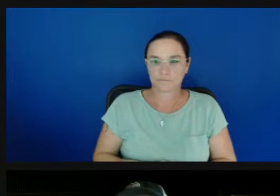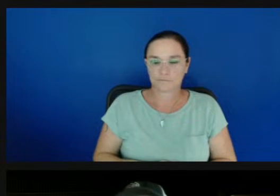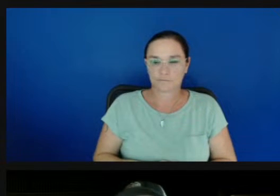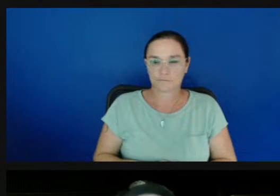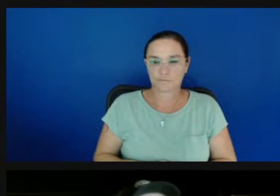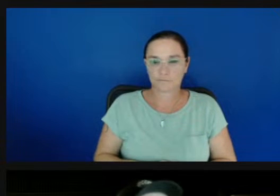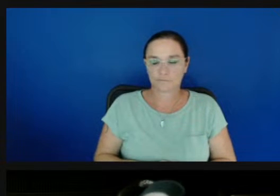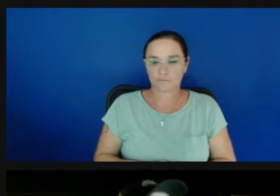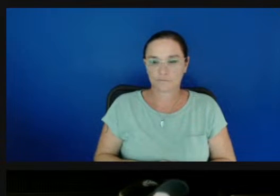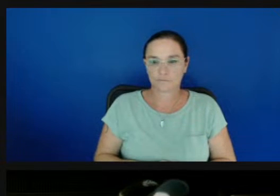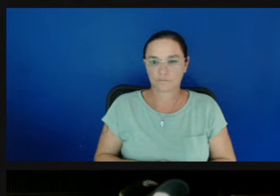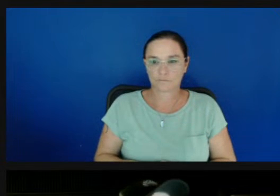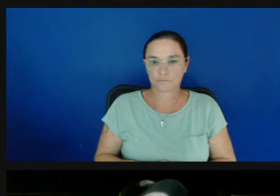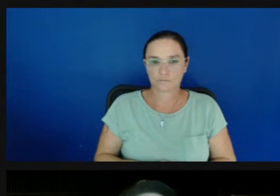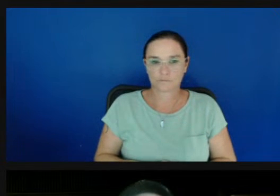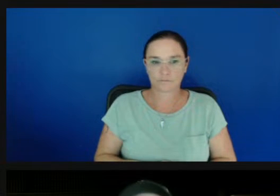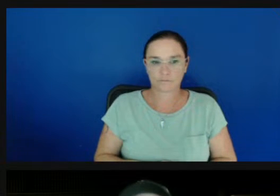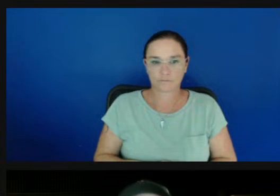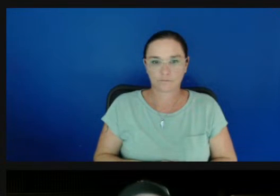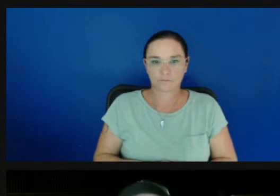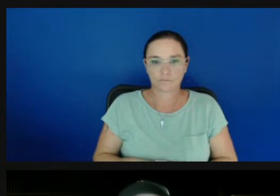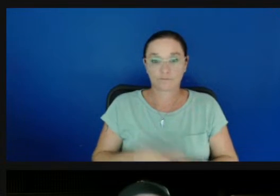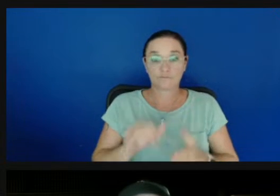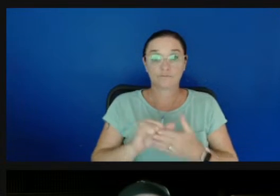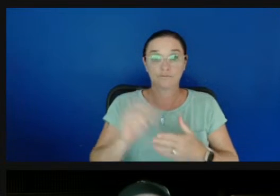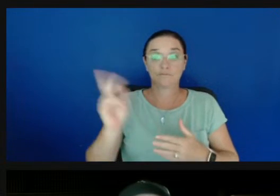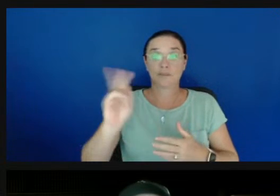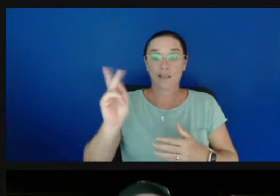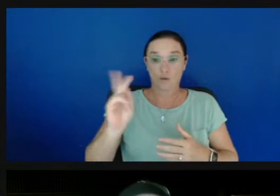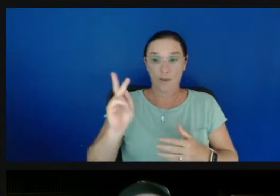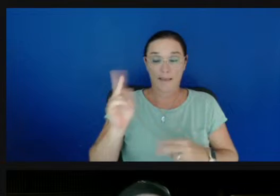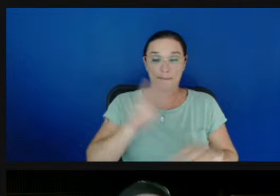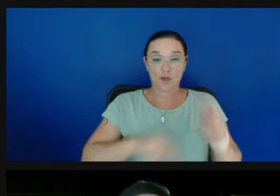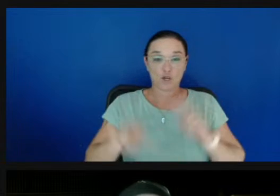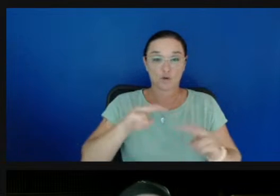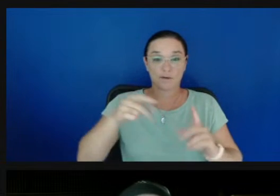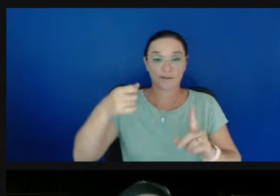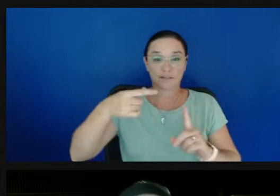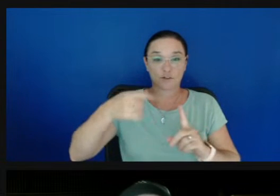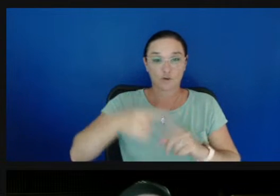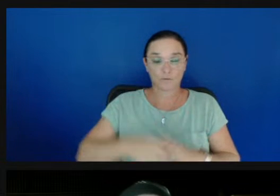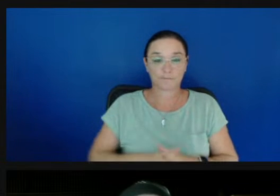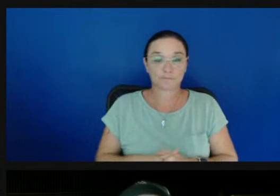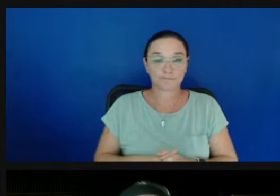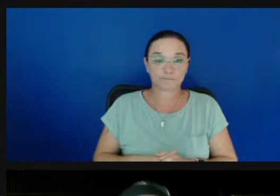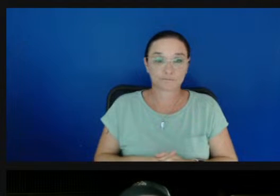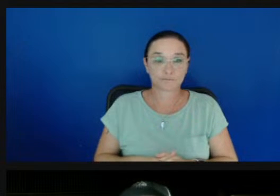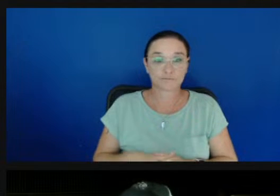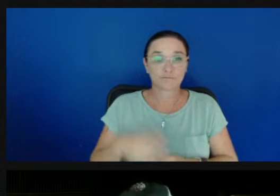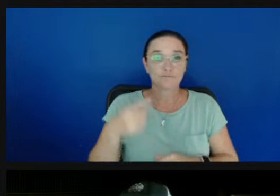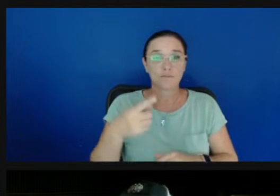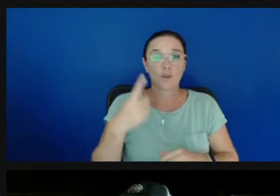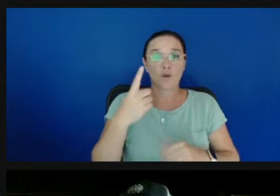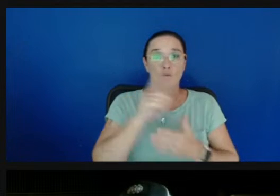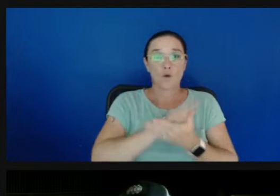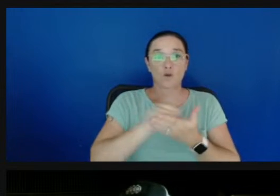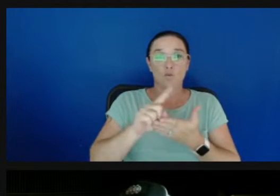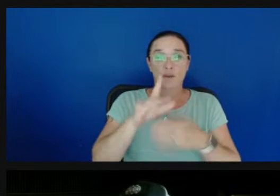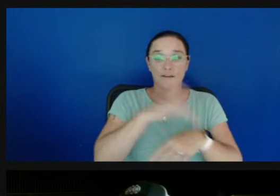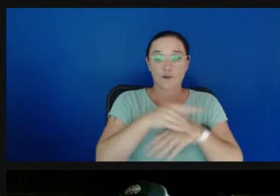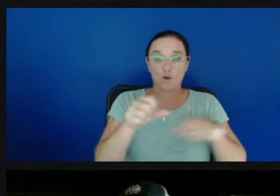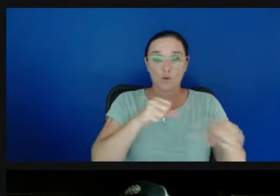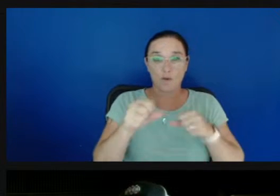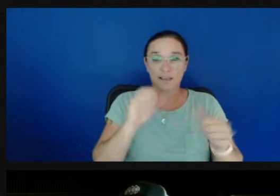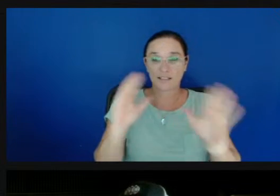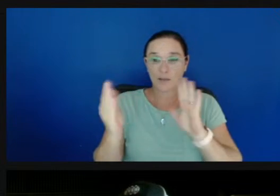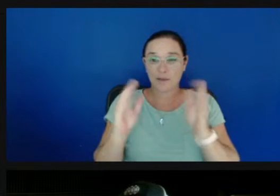So that is Kilauea's monitoring signals. I thought I'd just flash up here the last week of earthquakes, how that looks compared